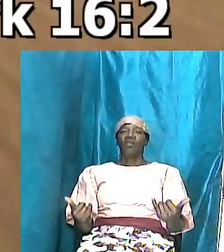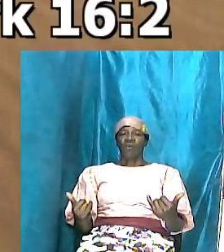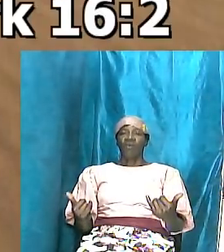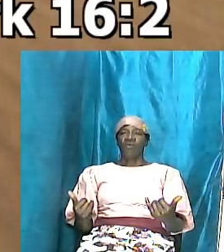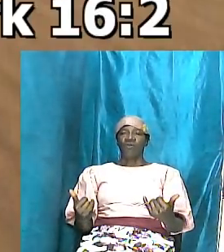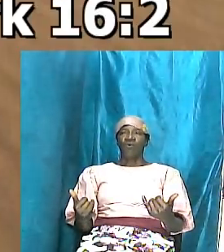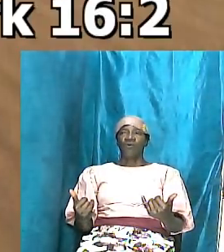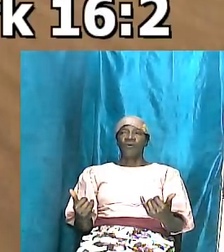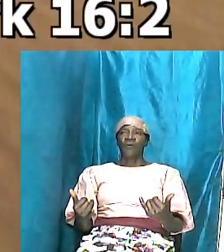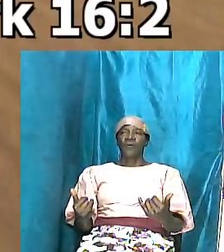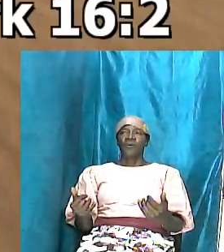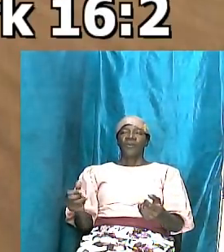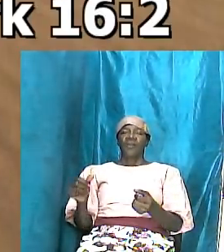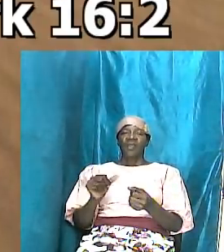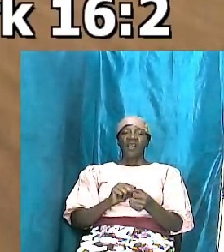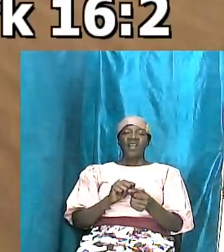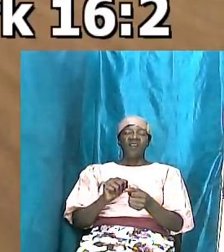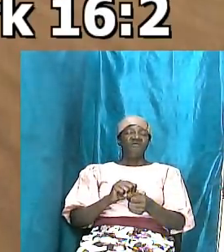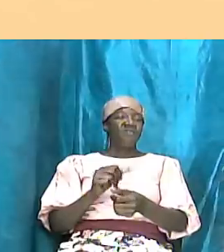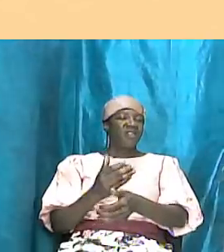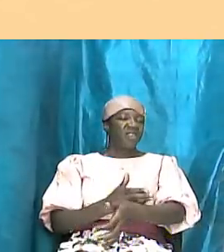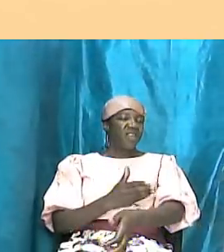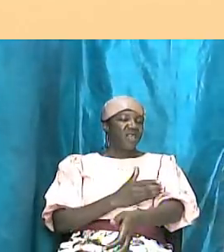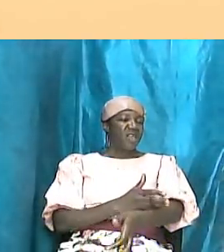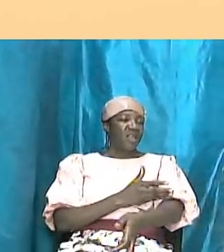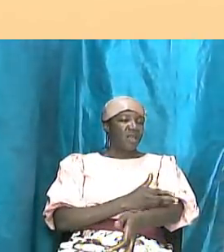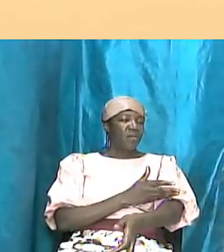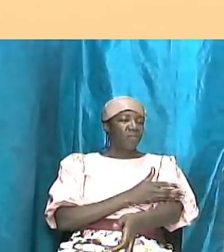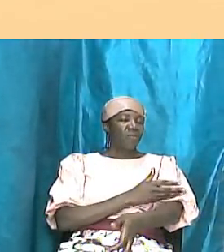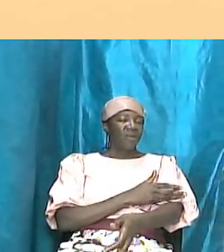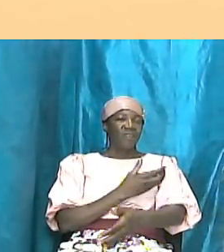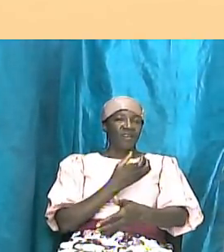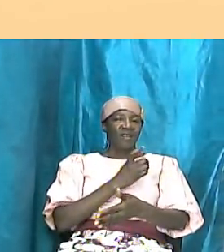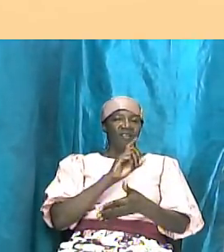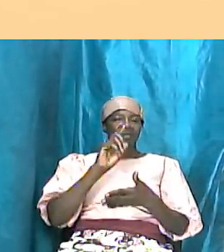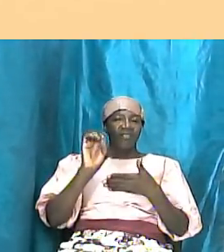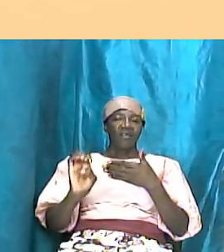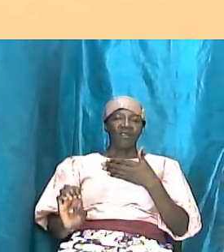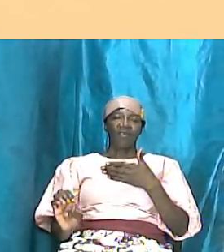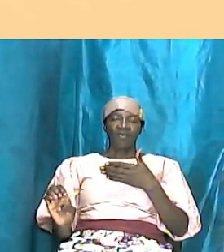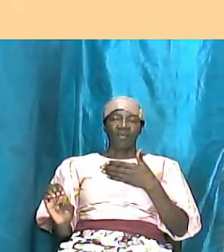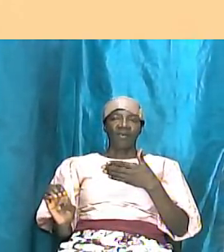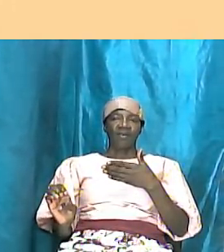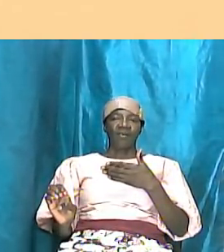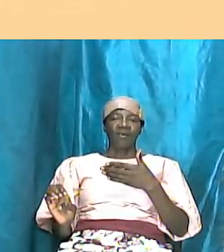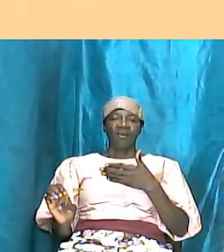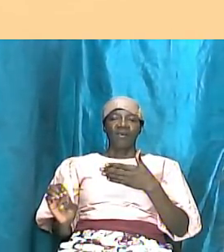entire process was done, right? Where creation was concerned,